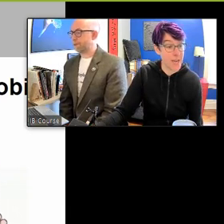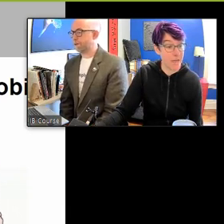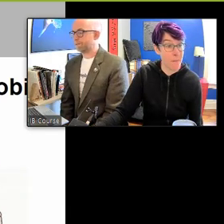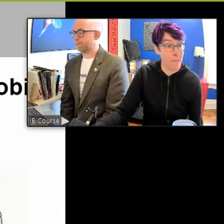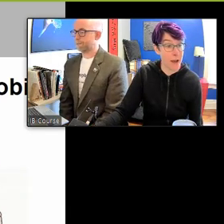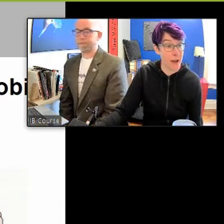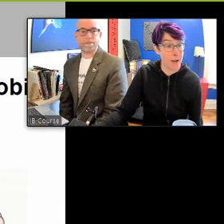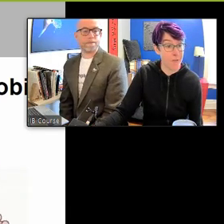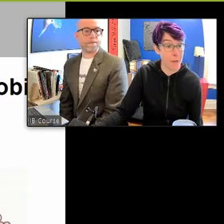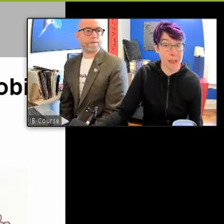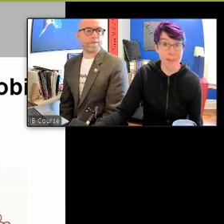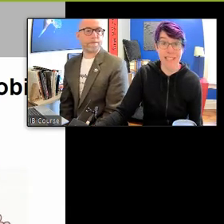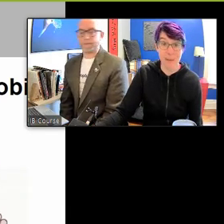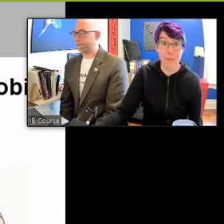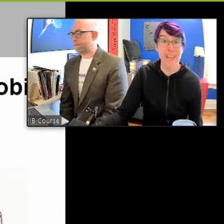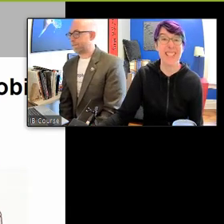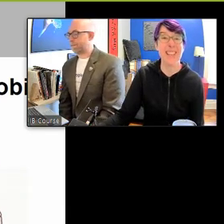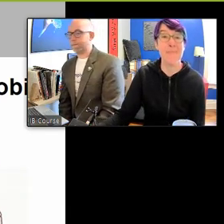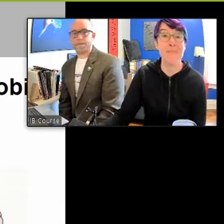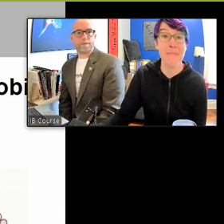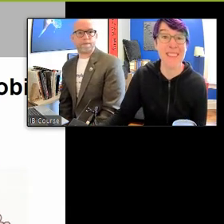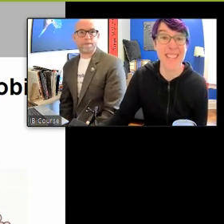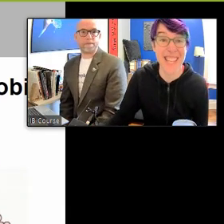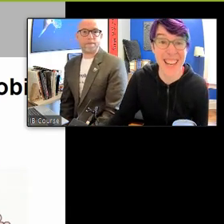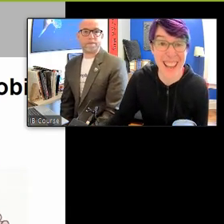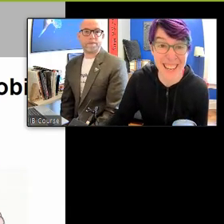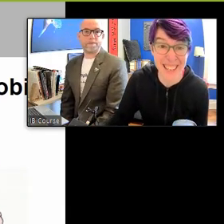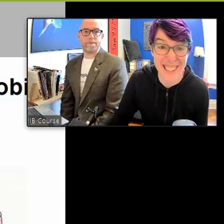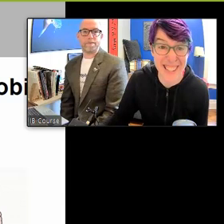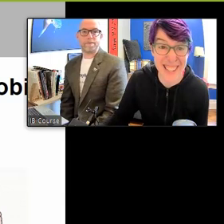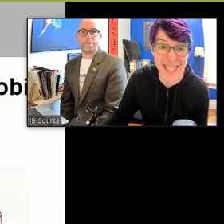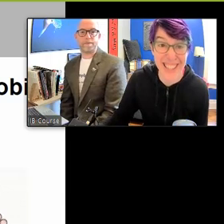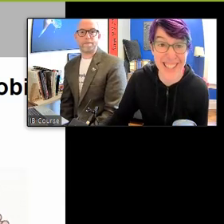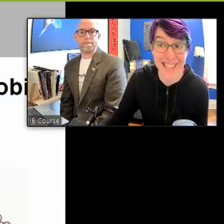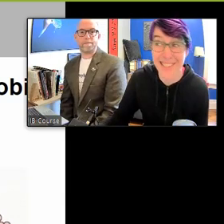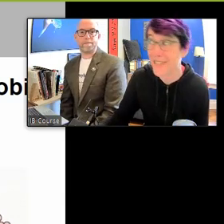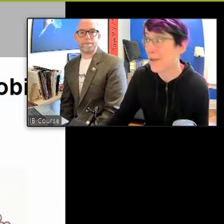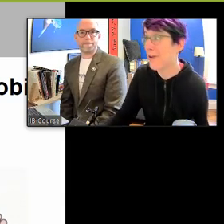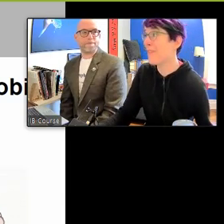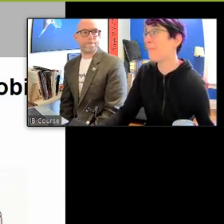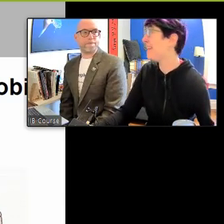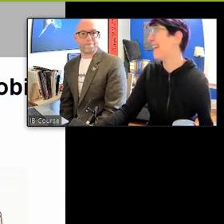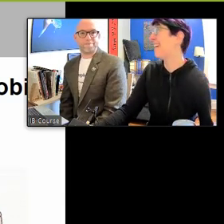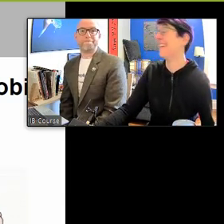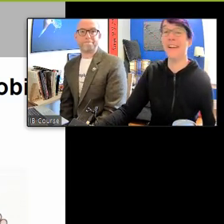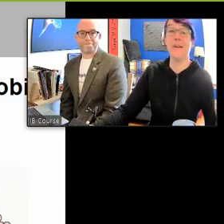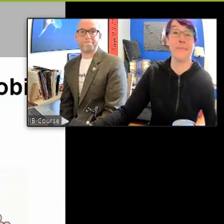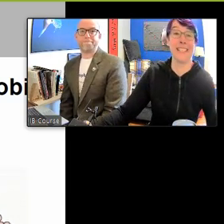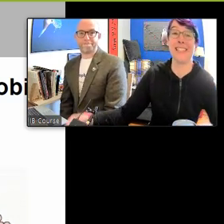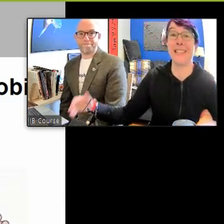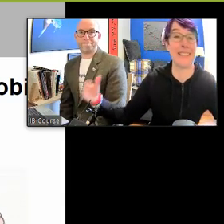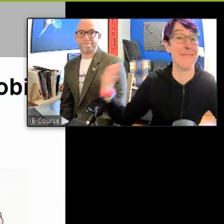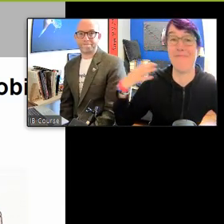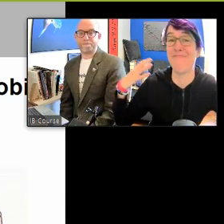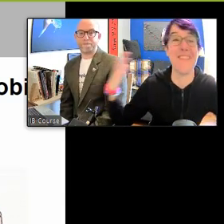DNA from a mammoth sample, because mammoth DNA is still existing on the planet, which